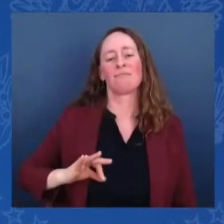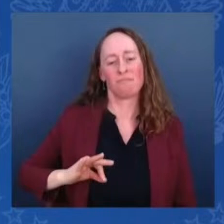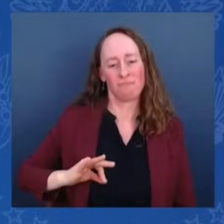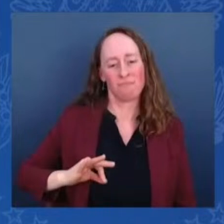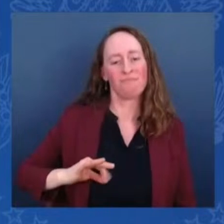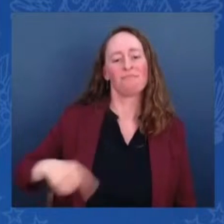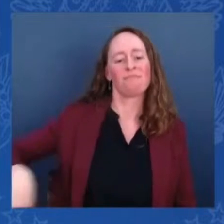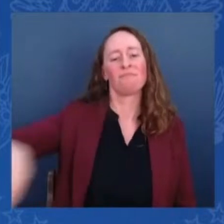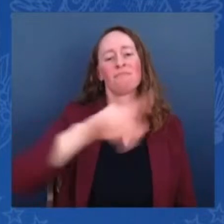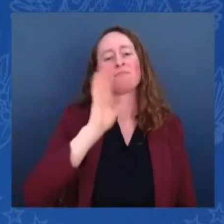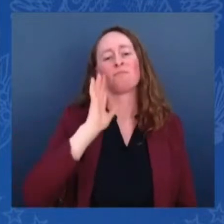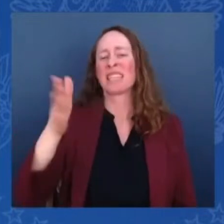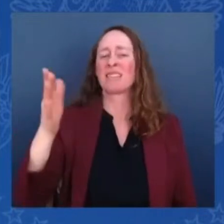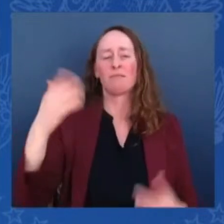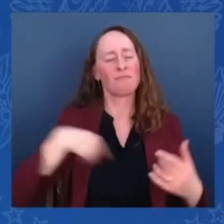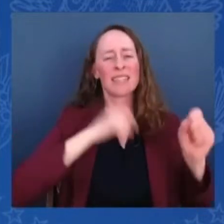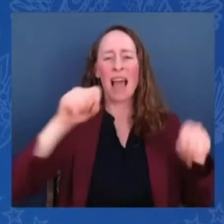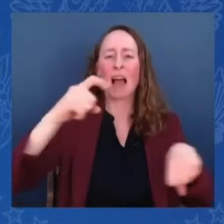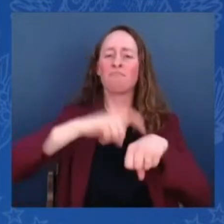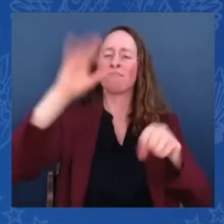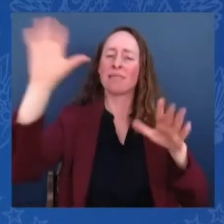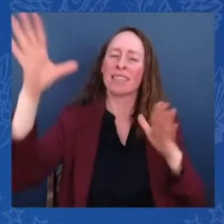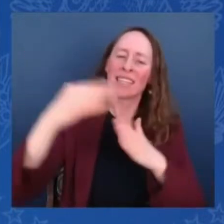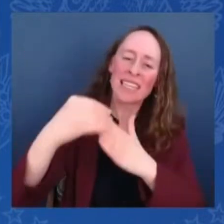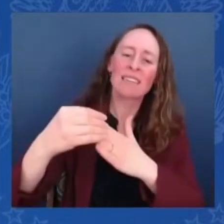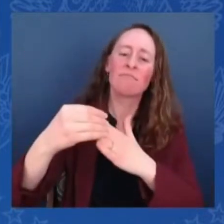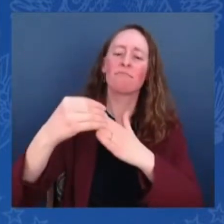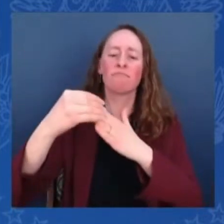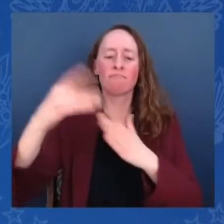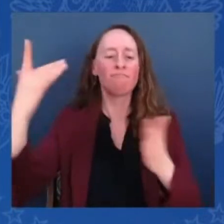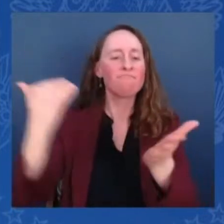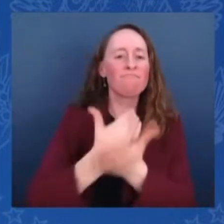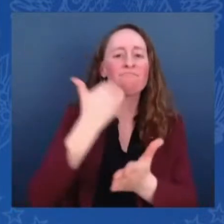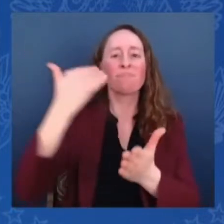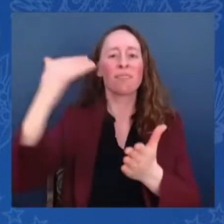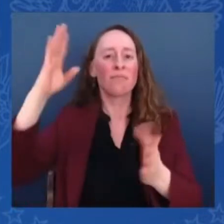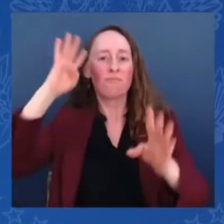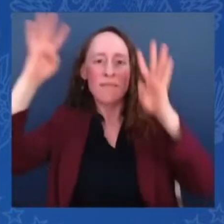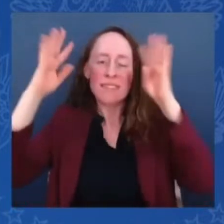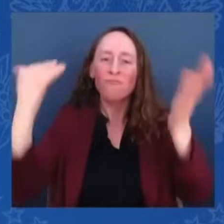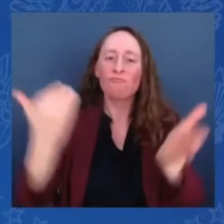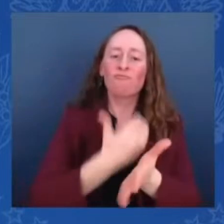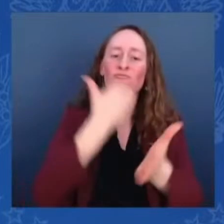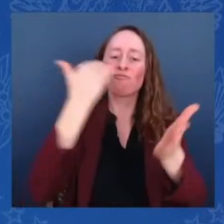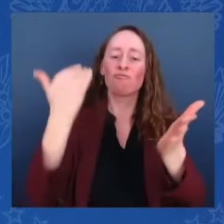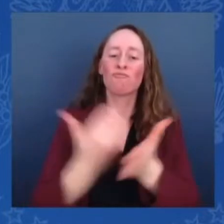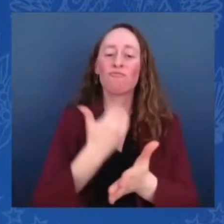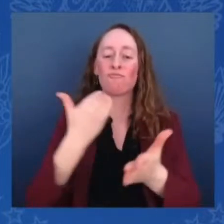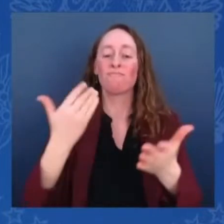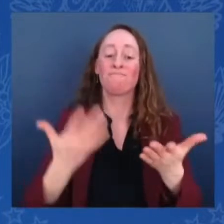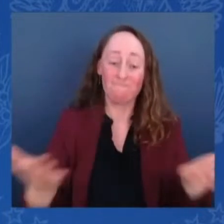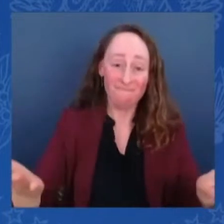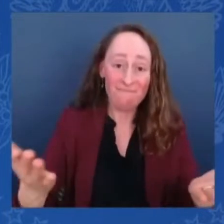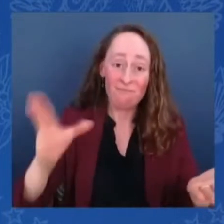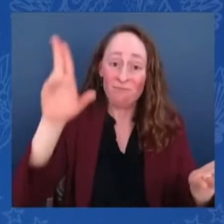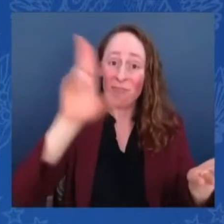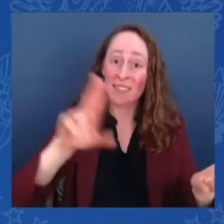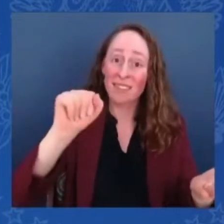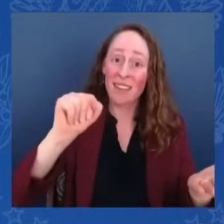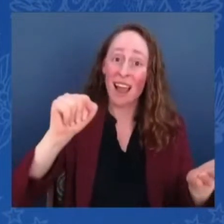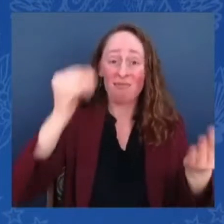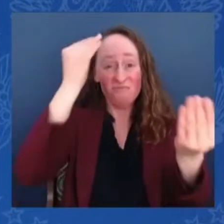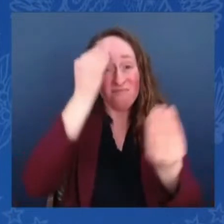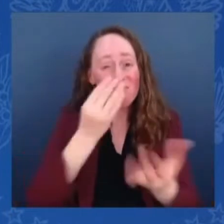leadership and reinvention. Look, folks, the United States should take full advantage of our diplomatic and